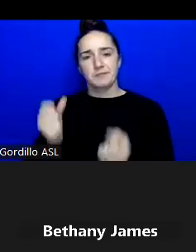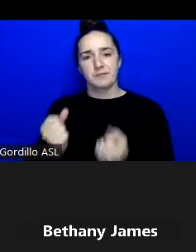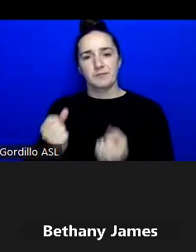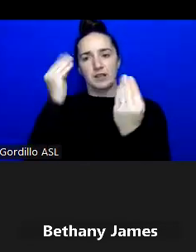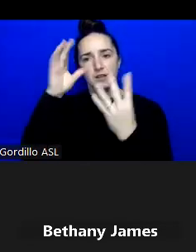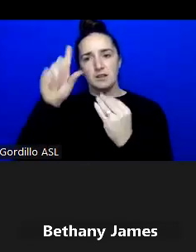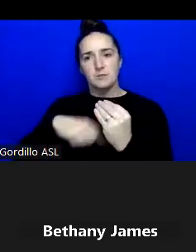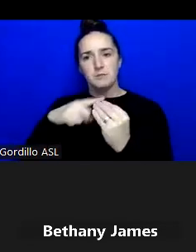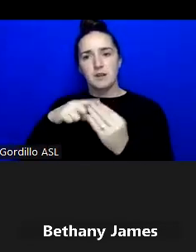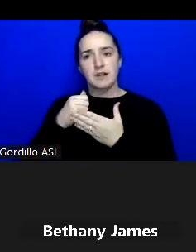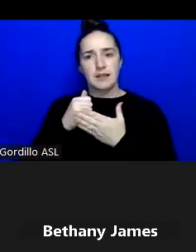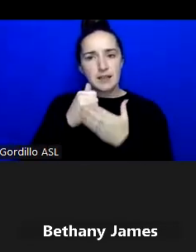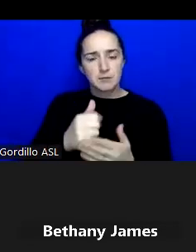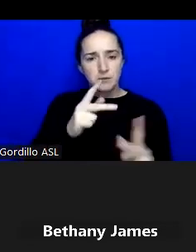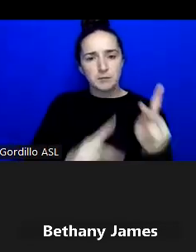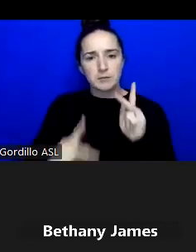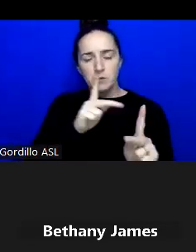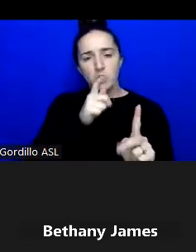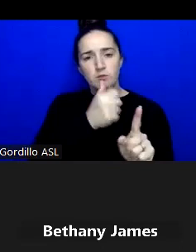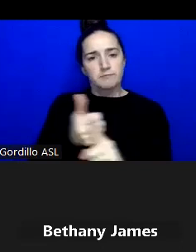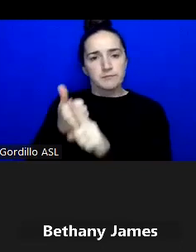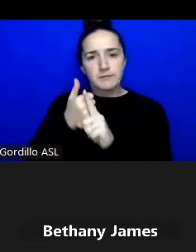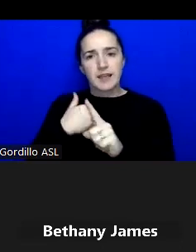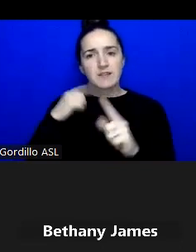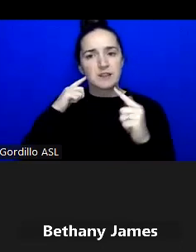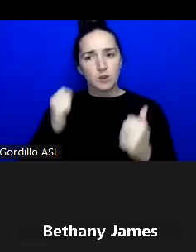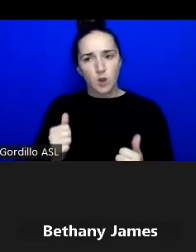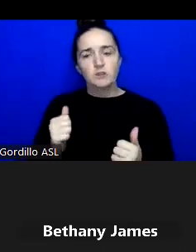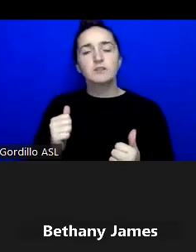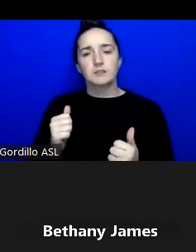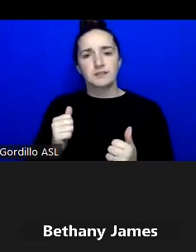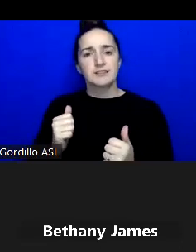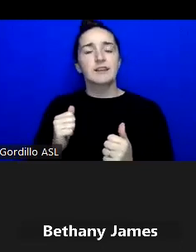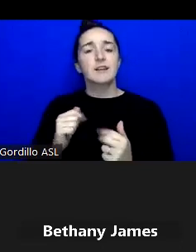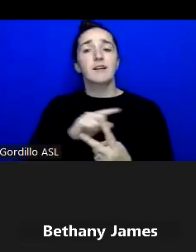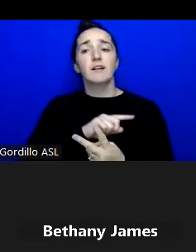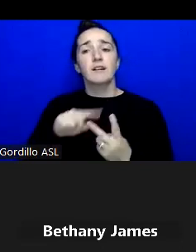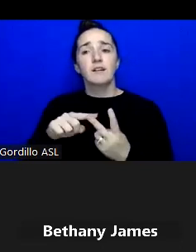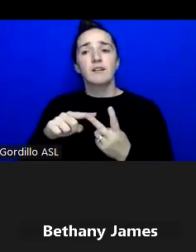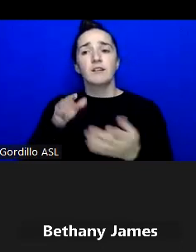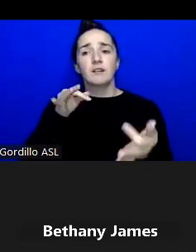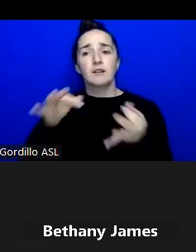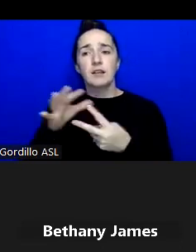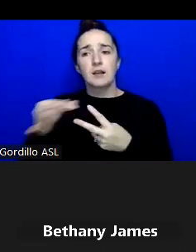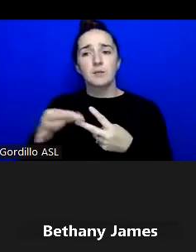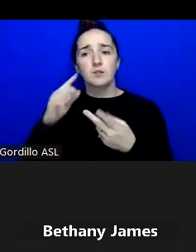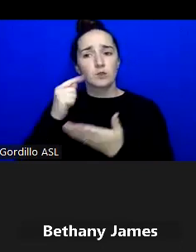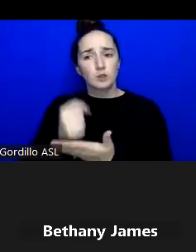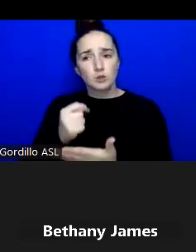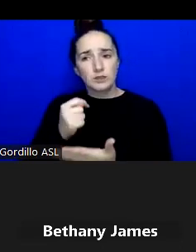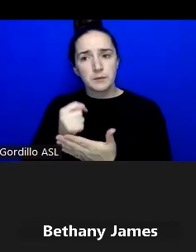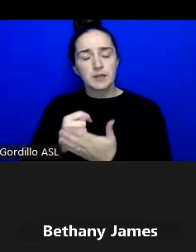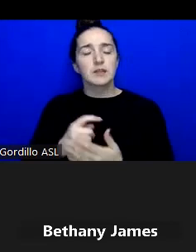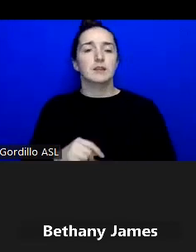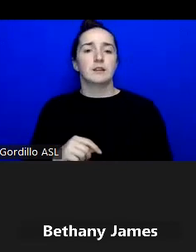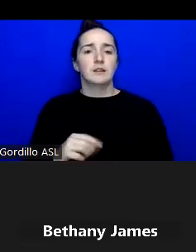helping people that have hearing loss, options for treatment, and my goal is to make sure that